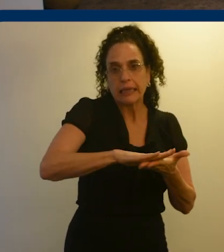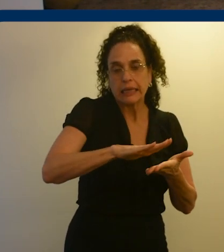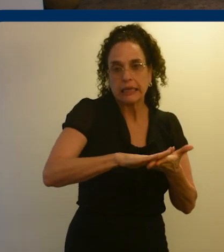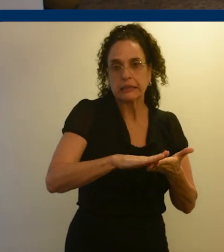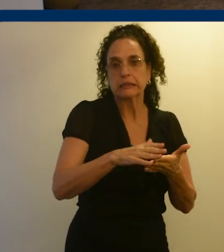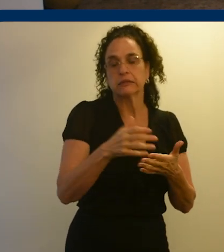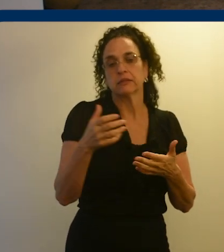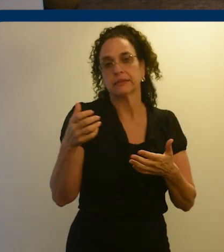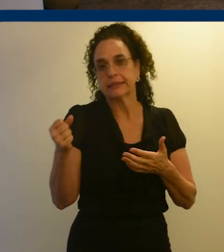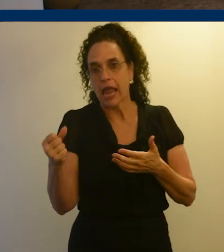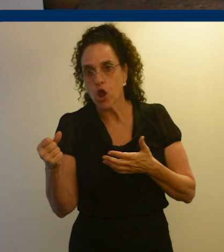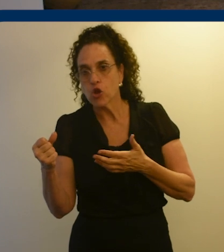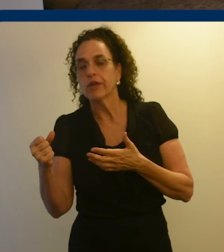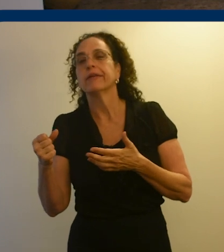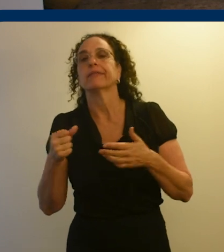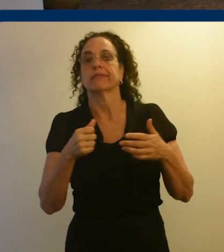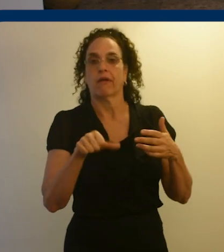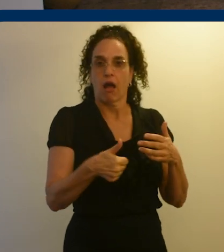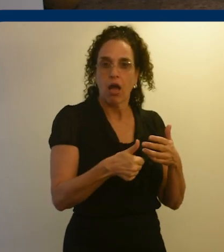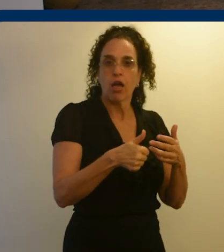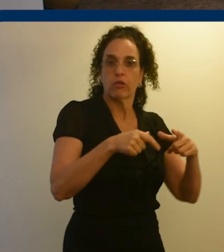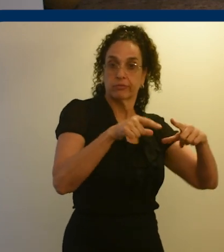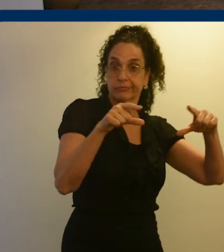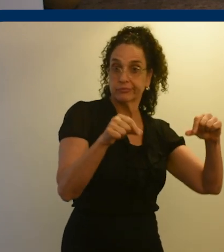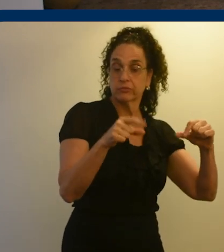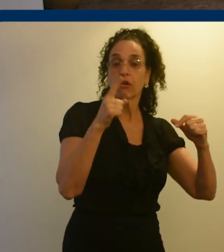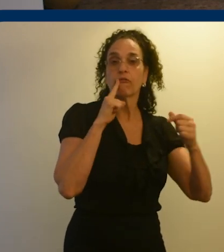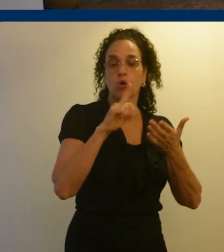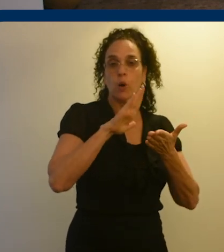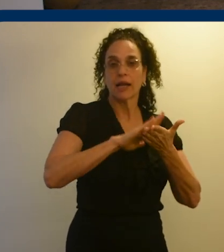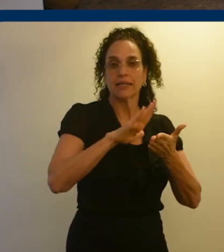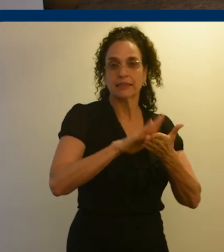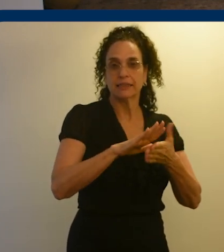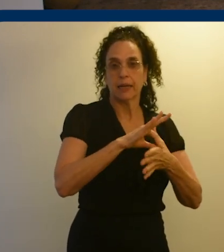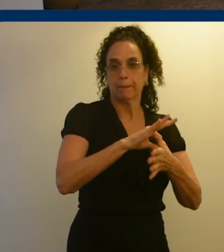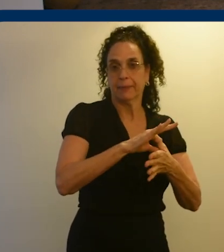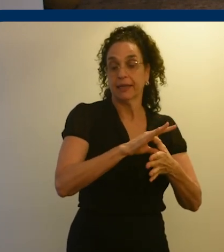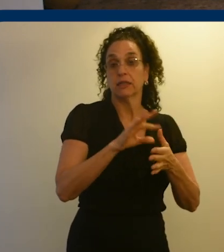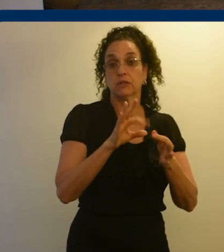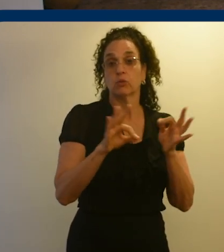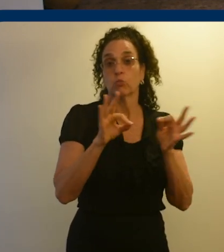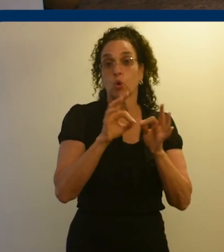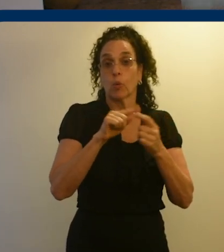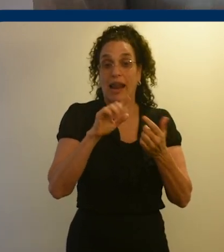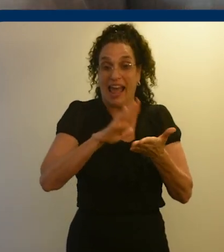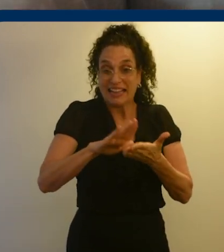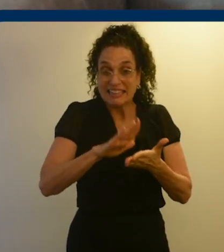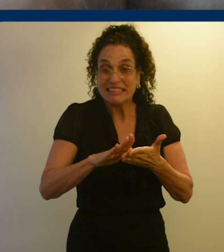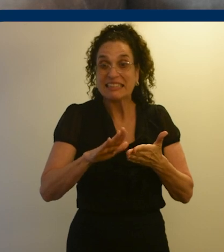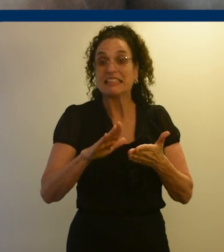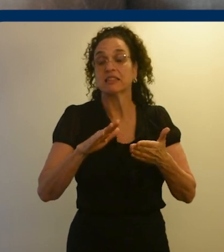making sure that whenever I clean and make the dishes, nothing is mixed.